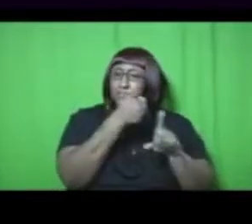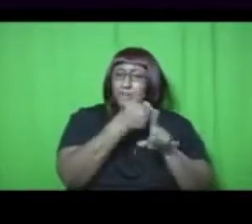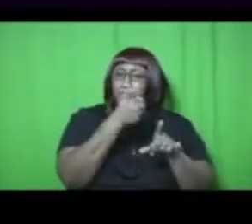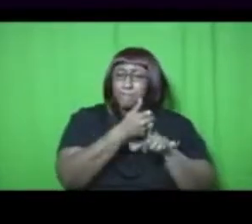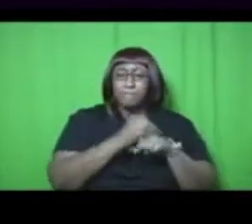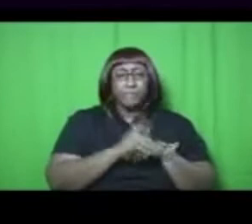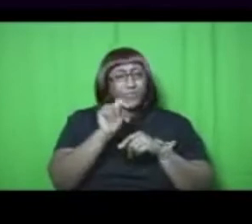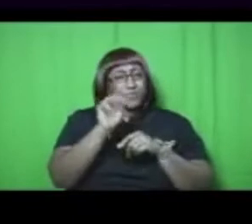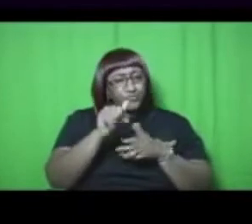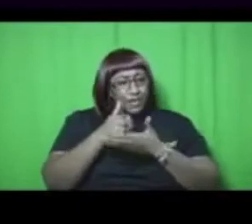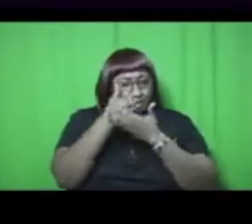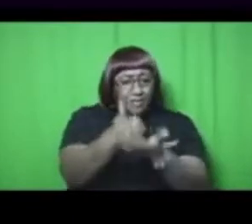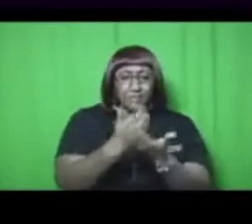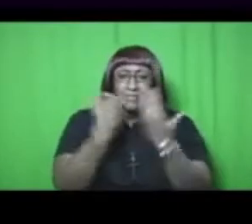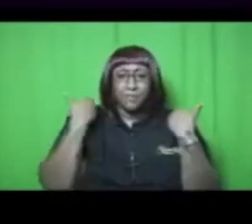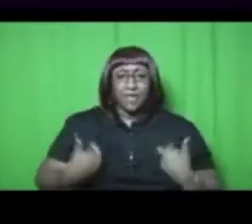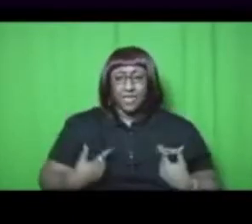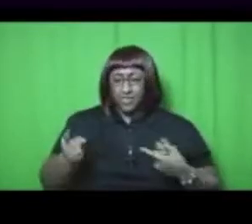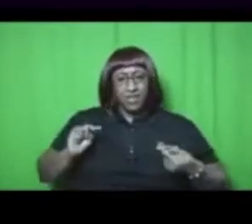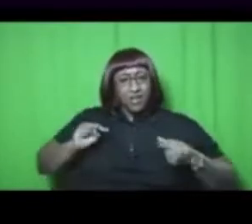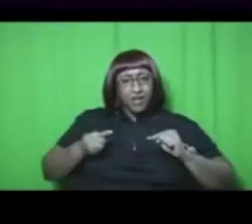Have you ever tried to help somebody who hurt you?